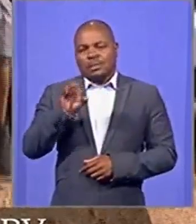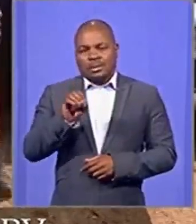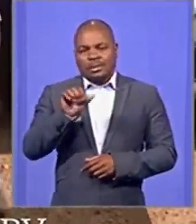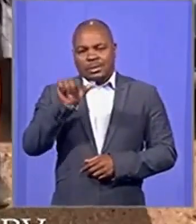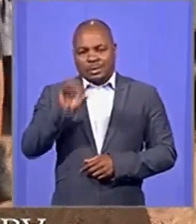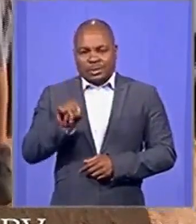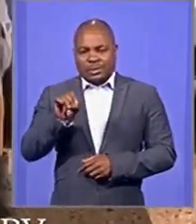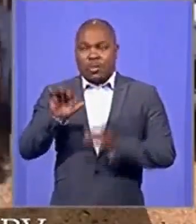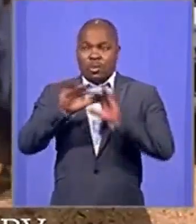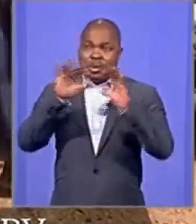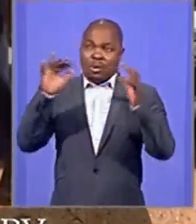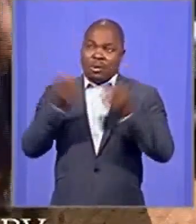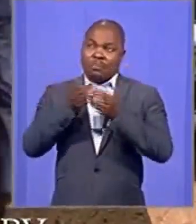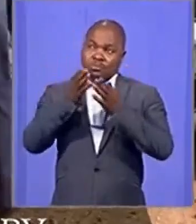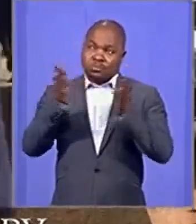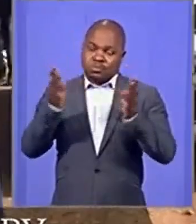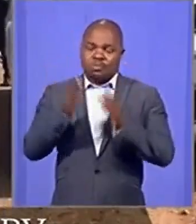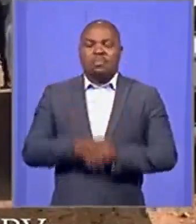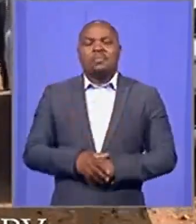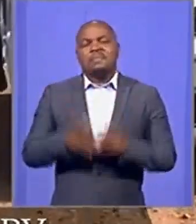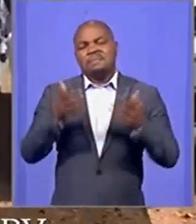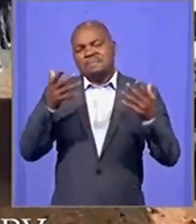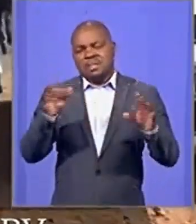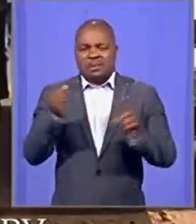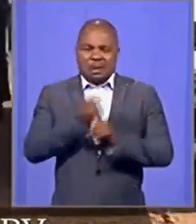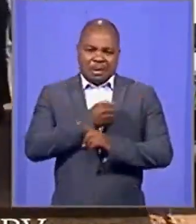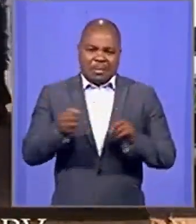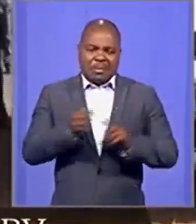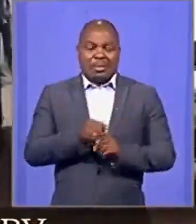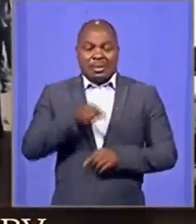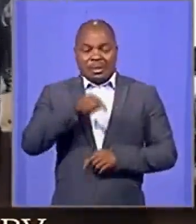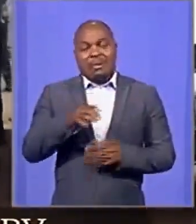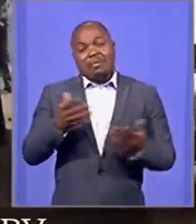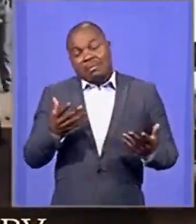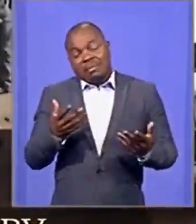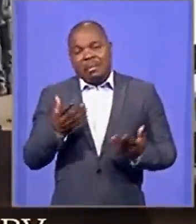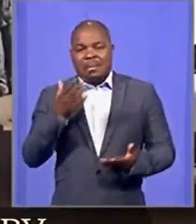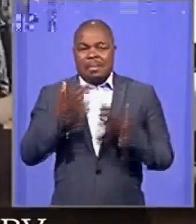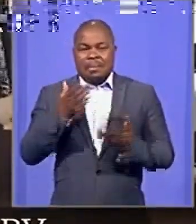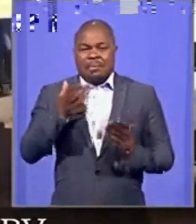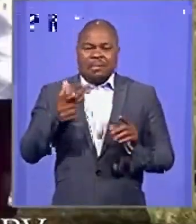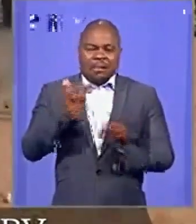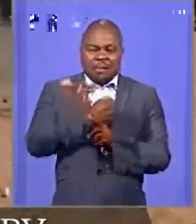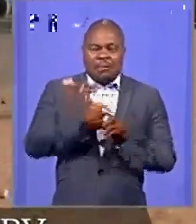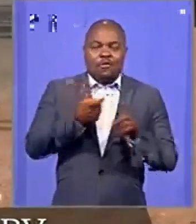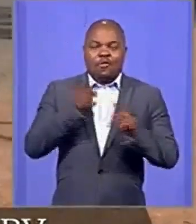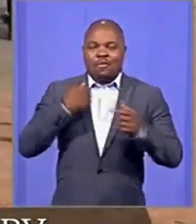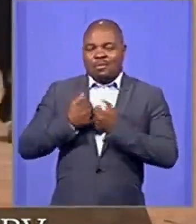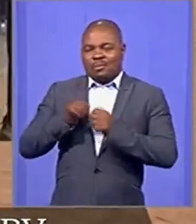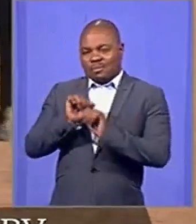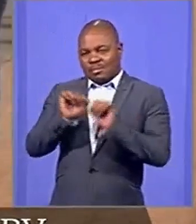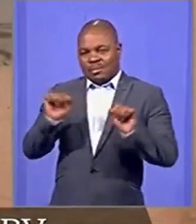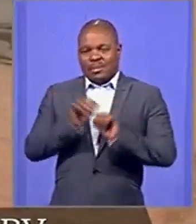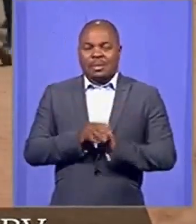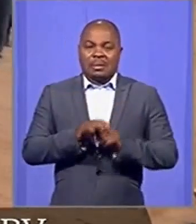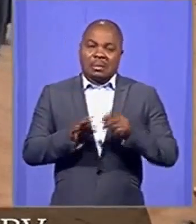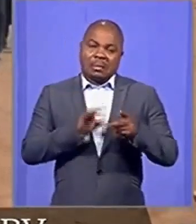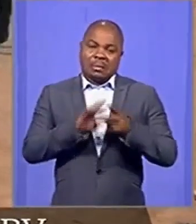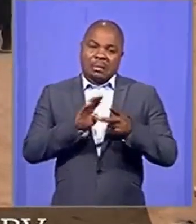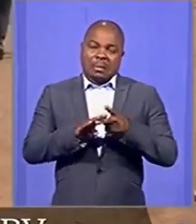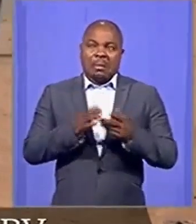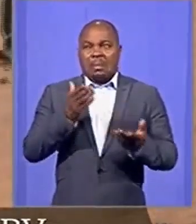736 go ralla lefatshe ba kile ba sutliwa e ka tswa ele ka thobalo ke ba ka pele ba bona kgotsa ke ba